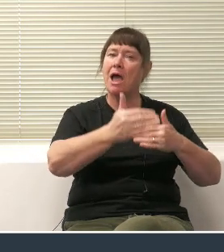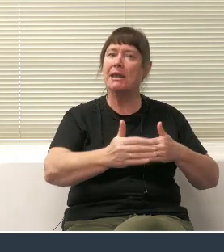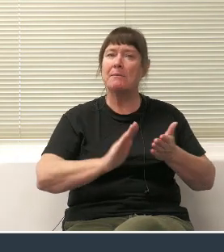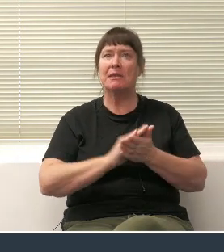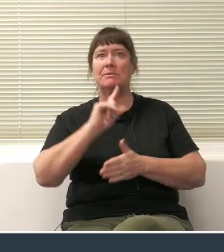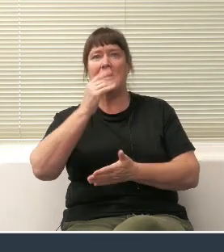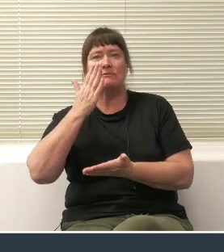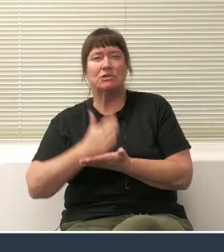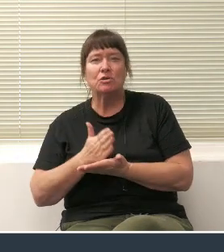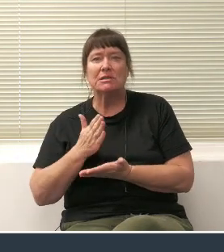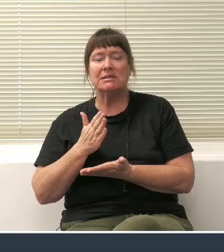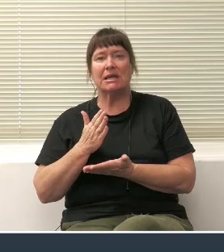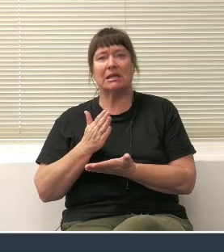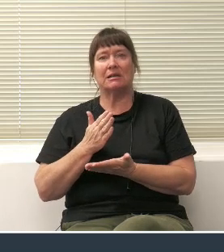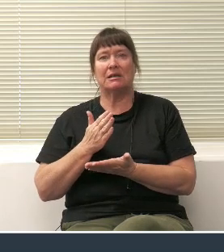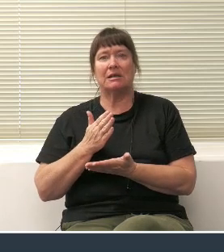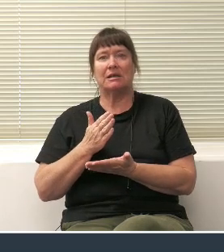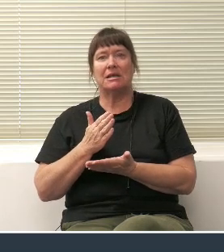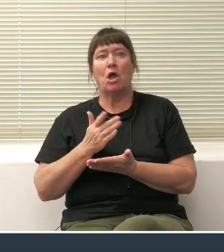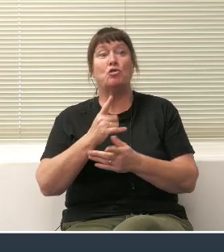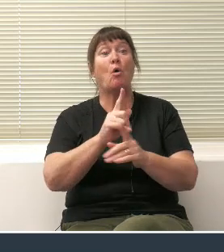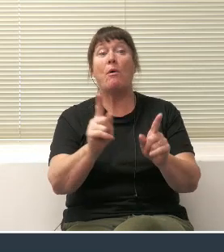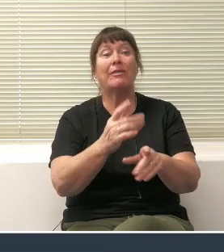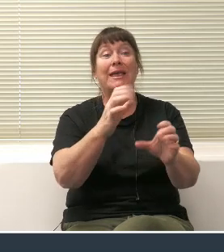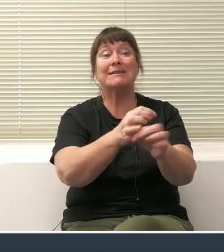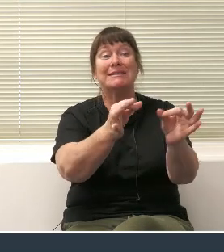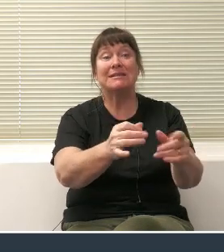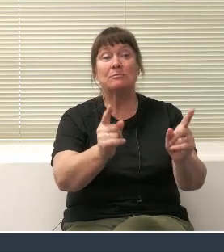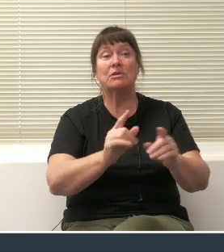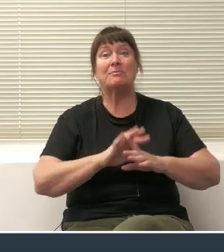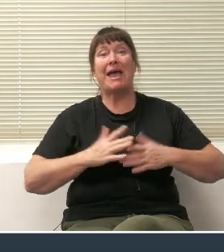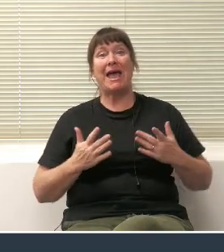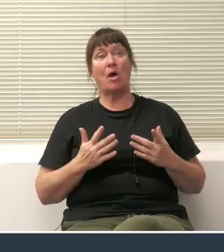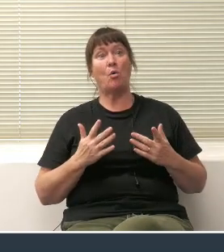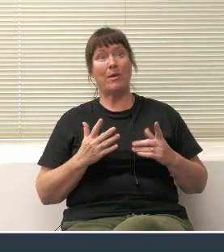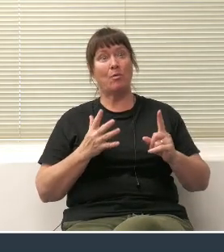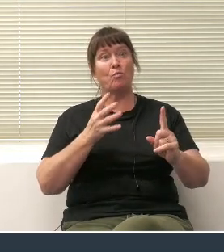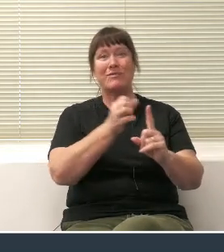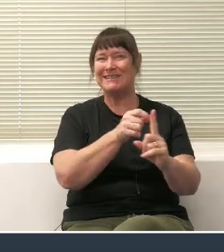of where, not necessarily where we're going to land, but how we're going to get there.